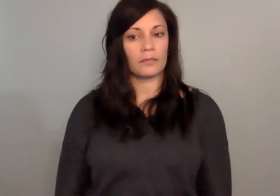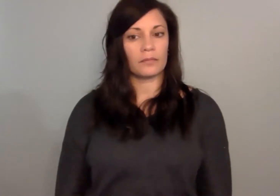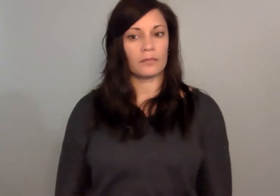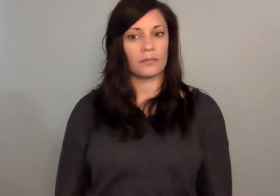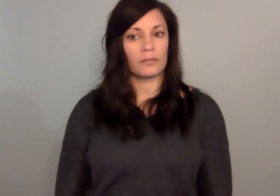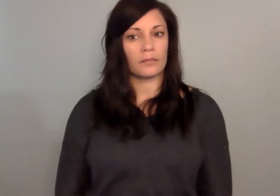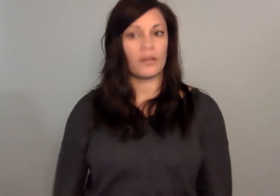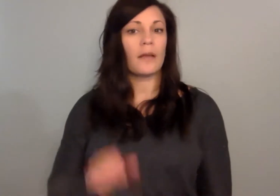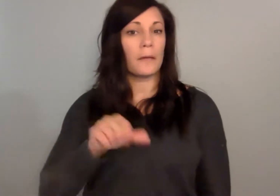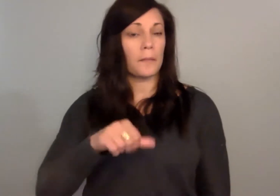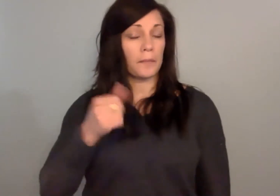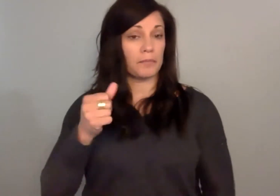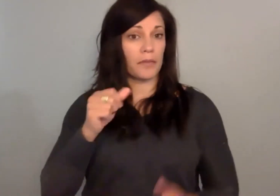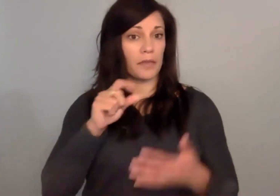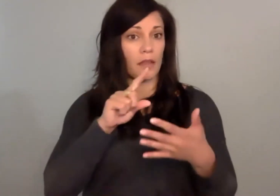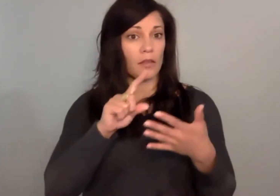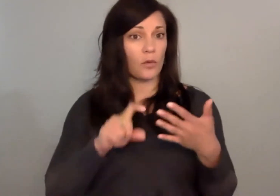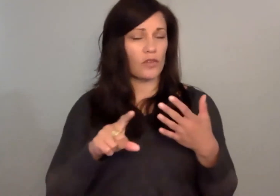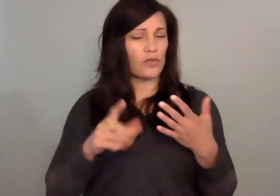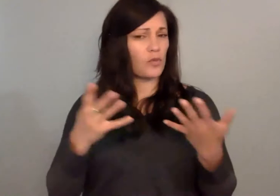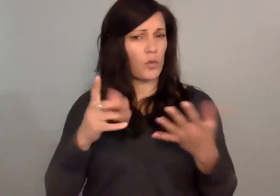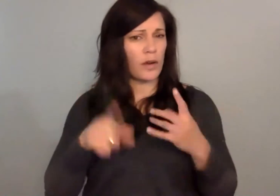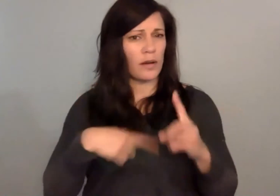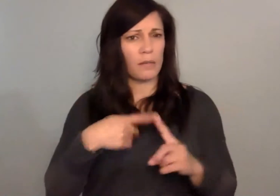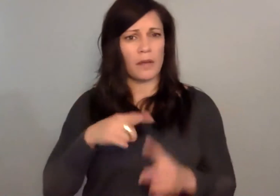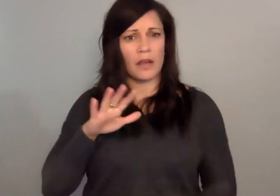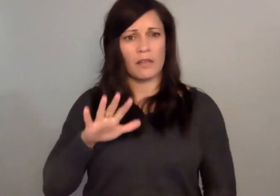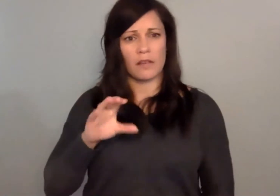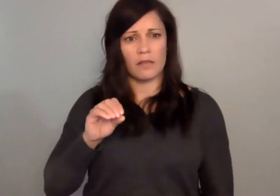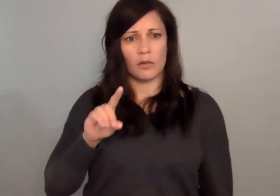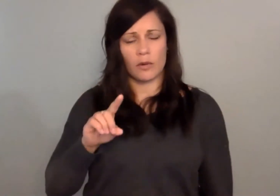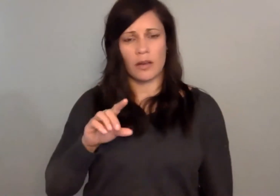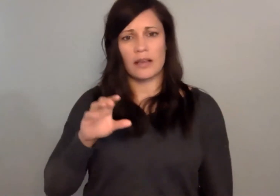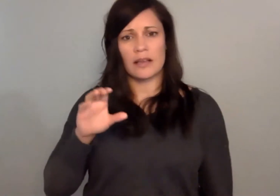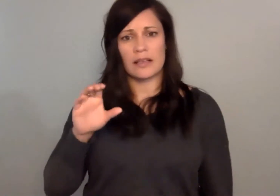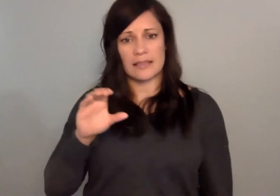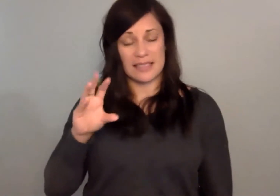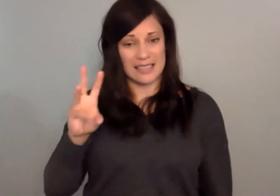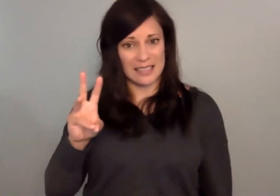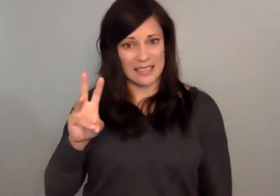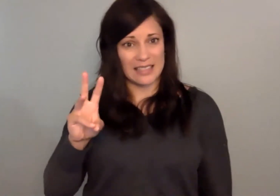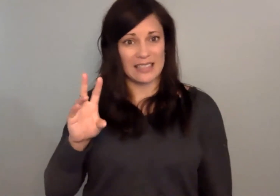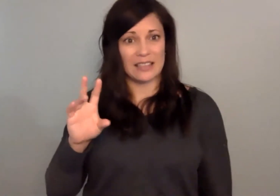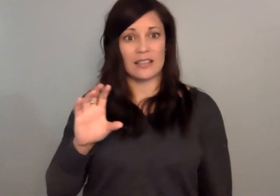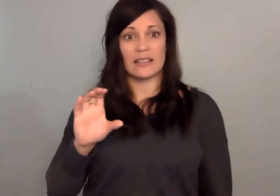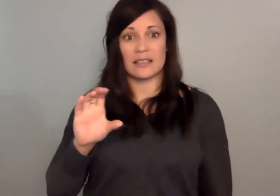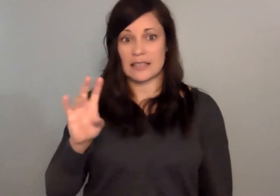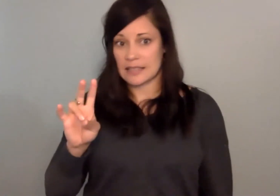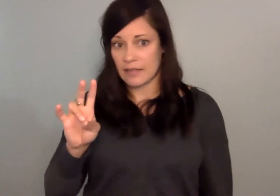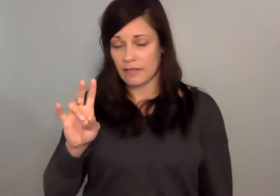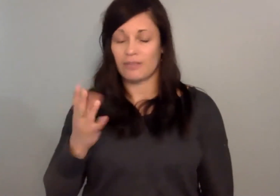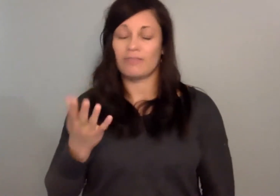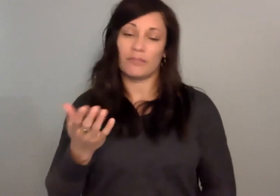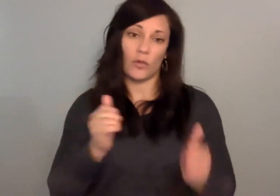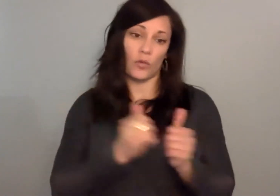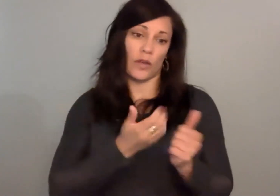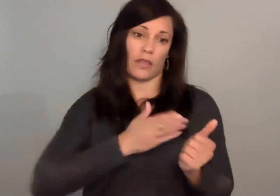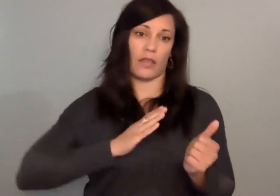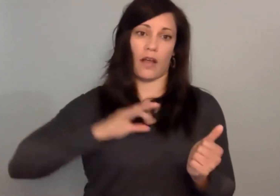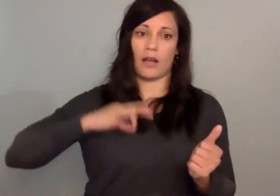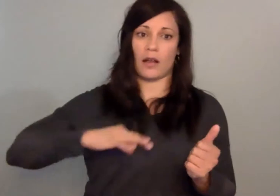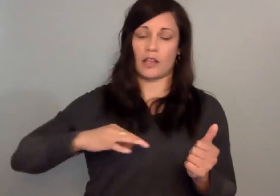up about what about 501c6 or C7 organizations as per the eligibility requirements